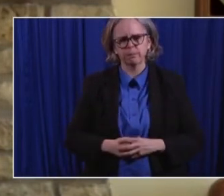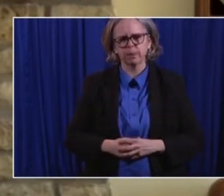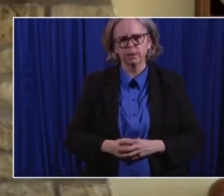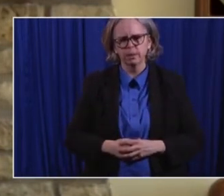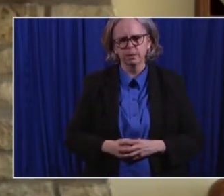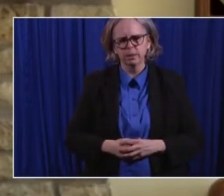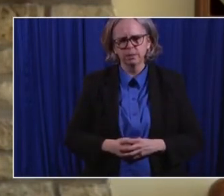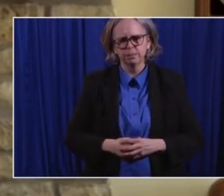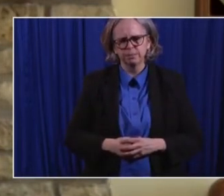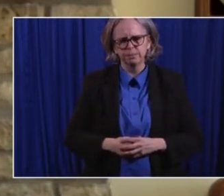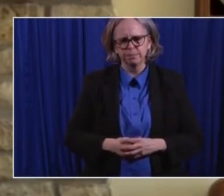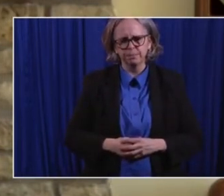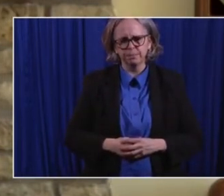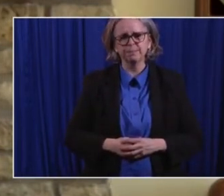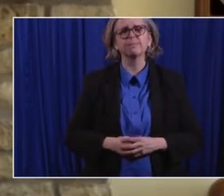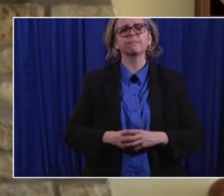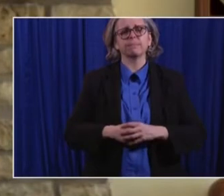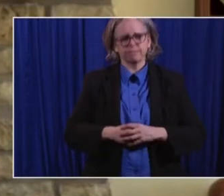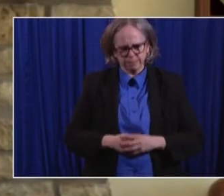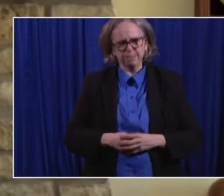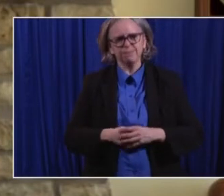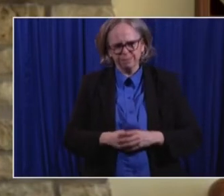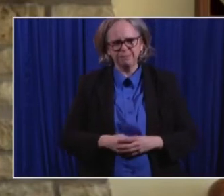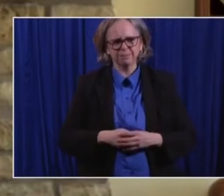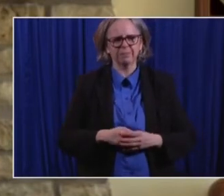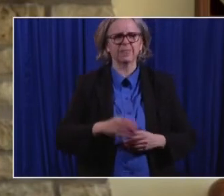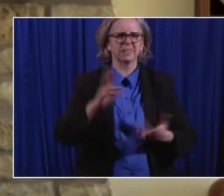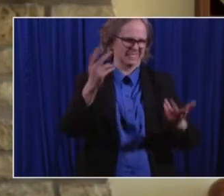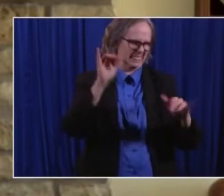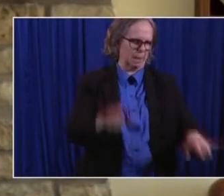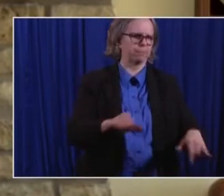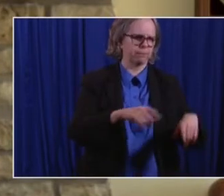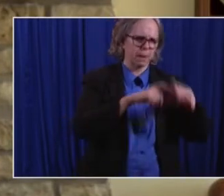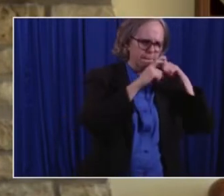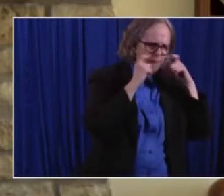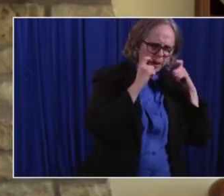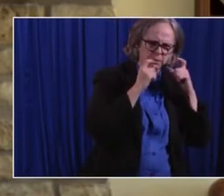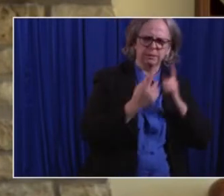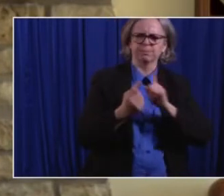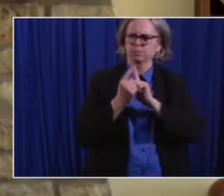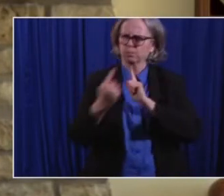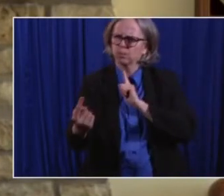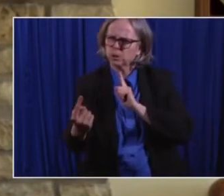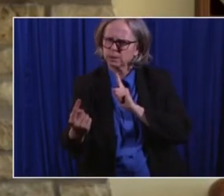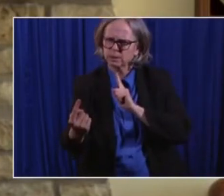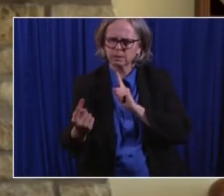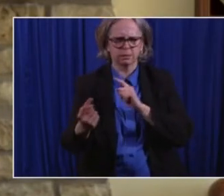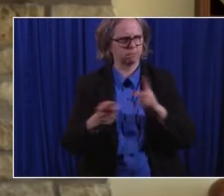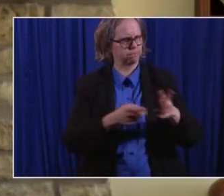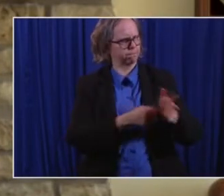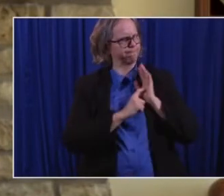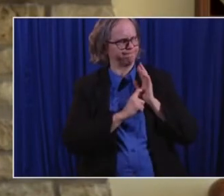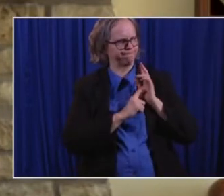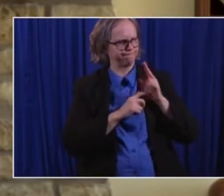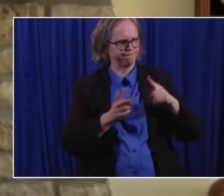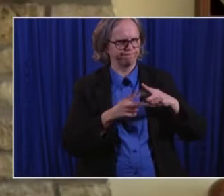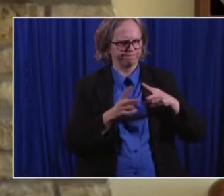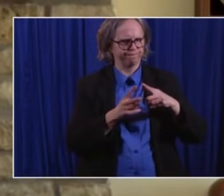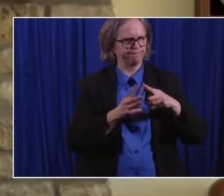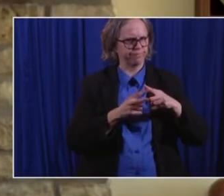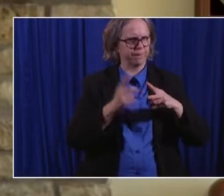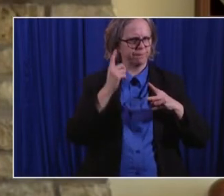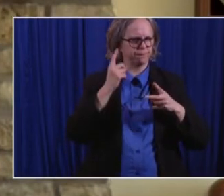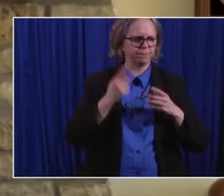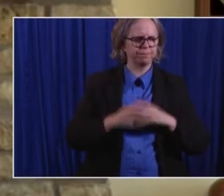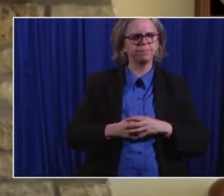Again, mask and social distancing are critical to being able to resume these activities. Unless you are actively